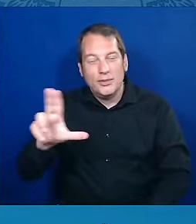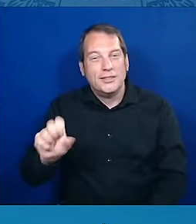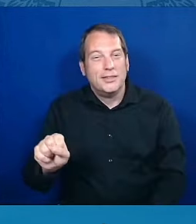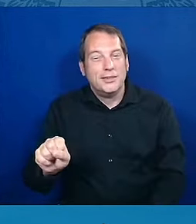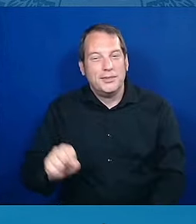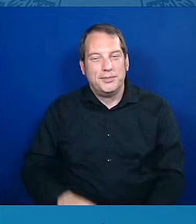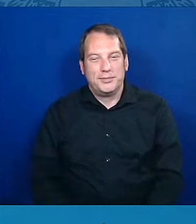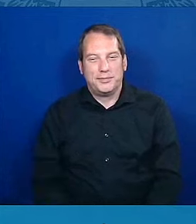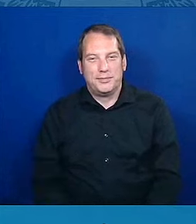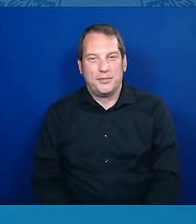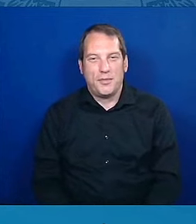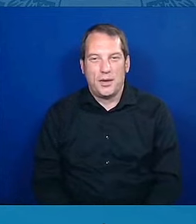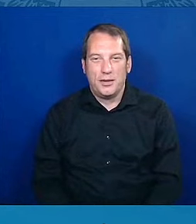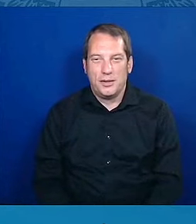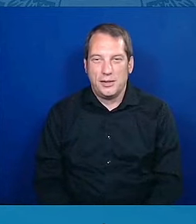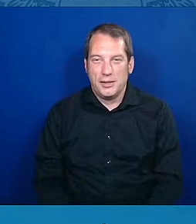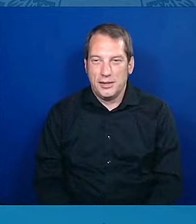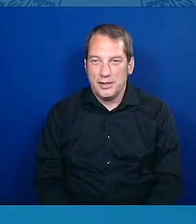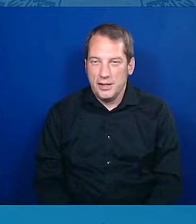Let me introduce